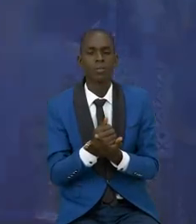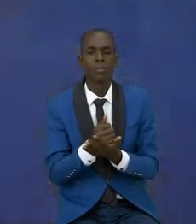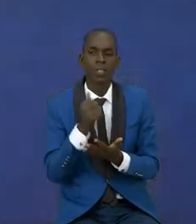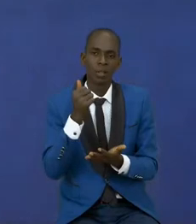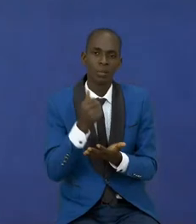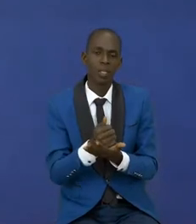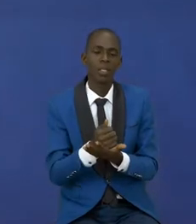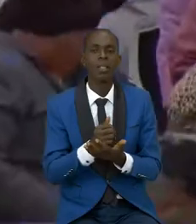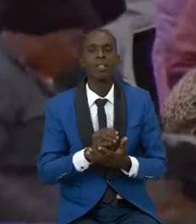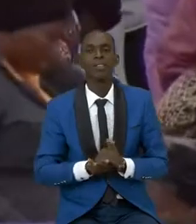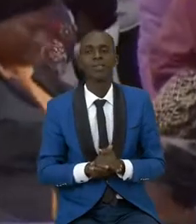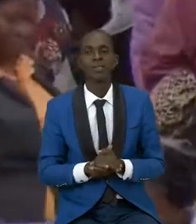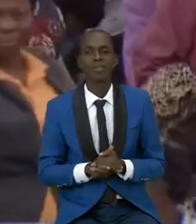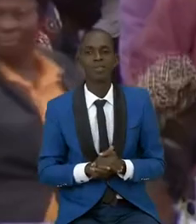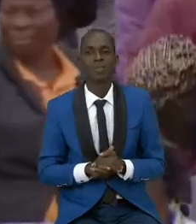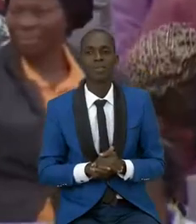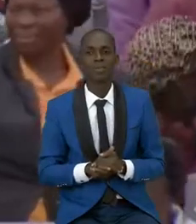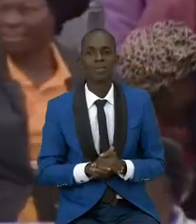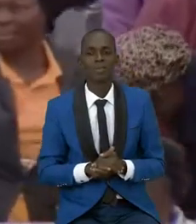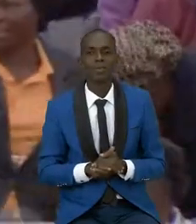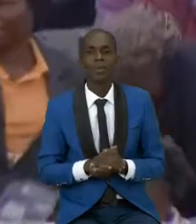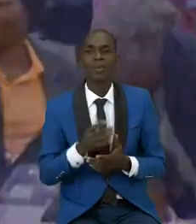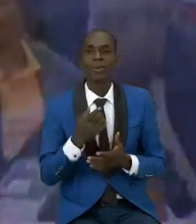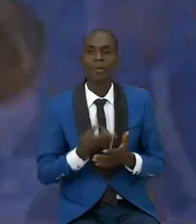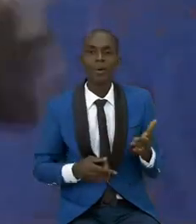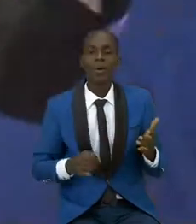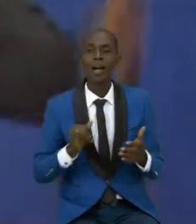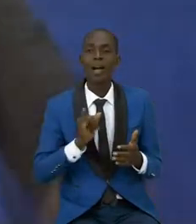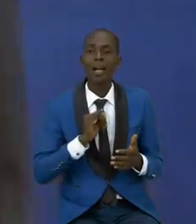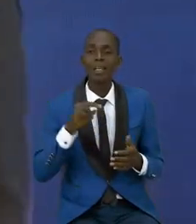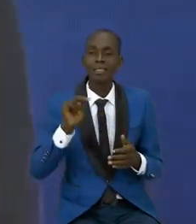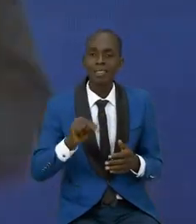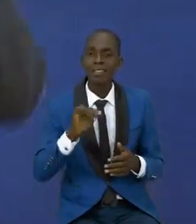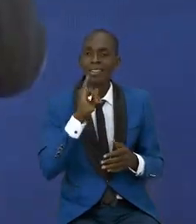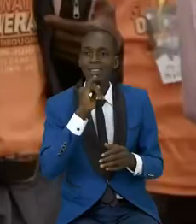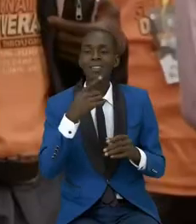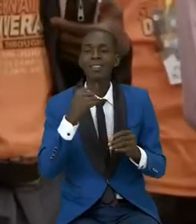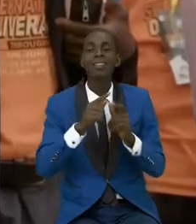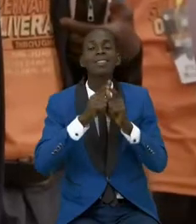Amen. What I mean is a global amen.